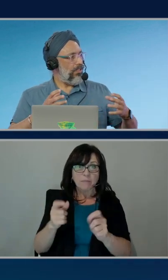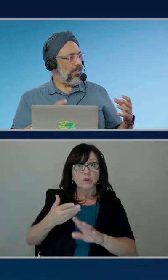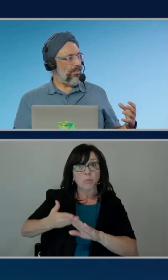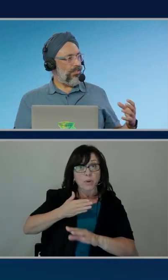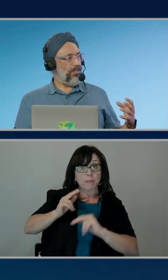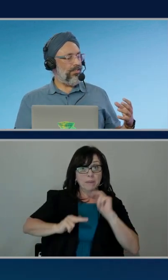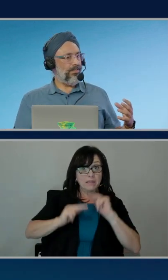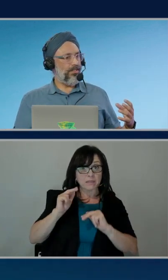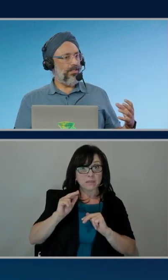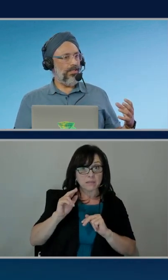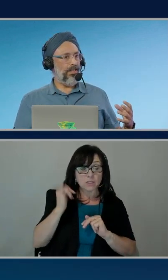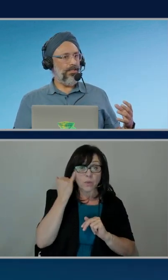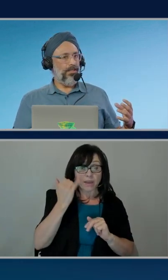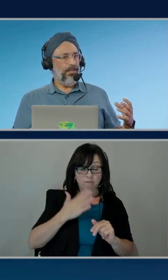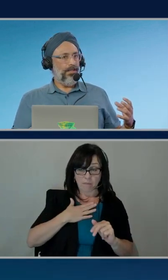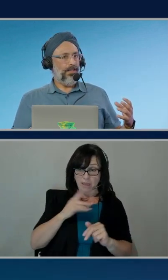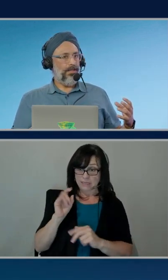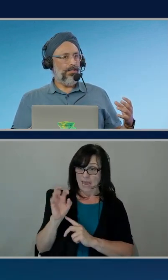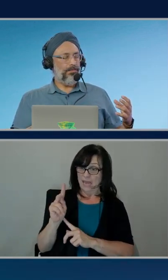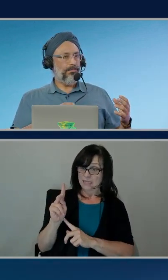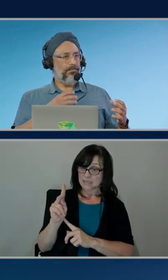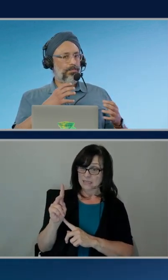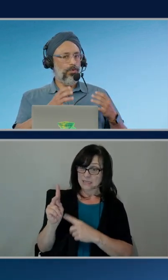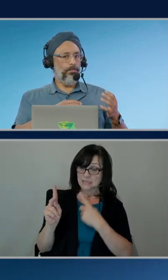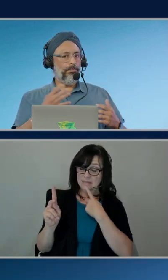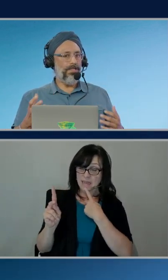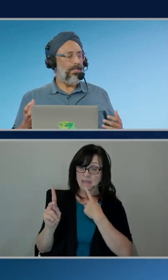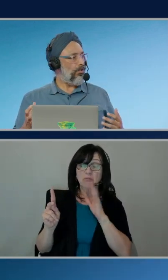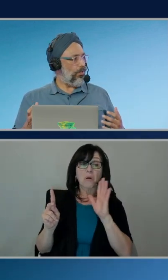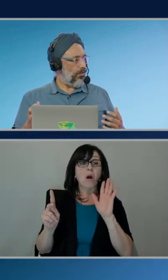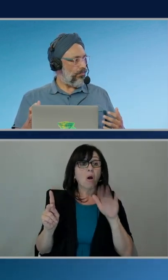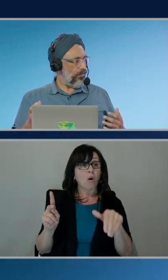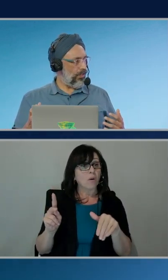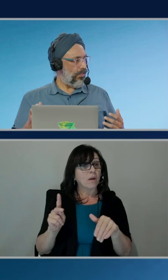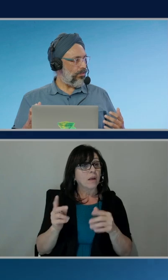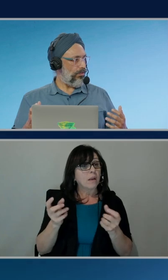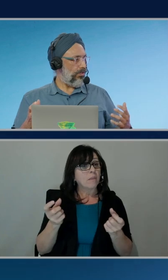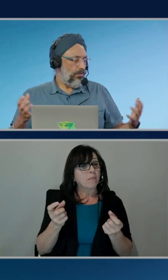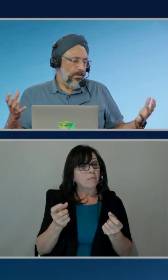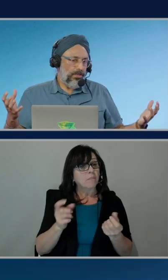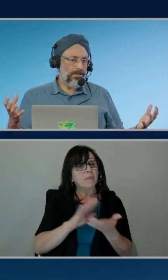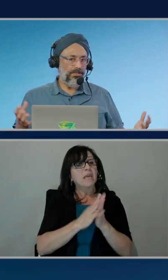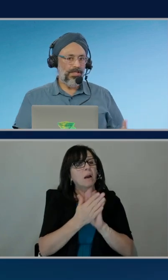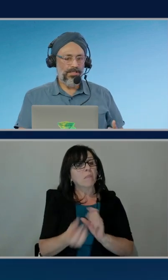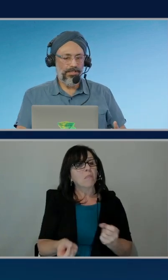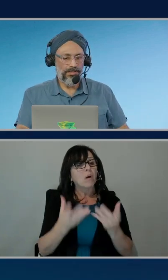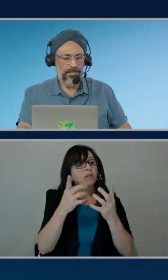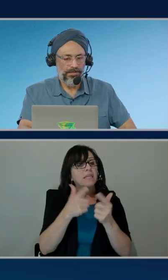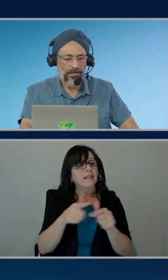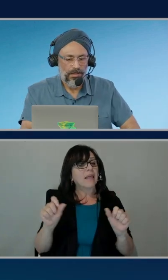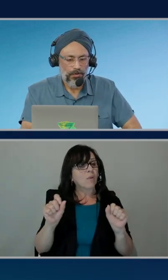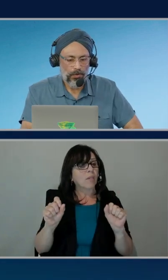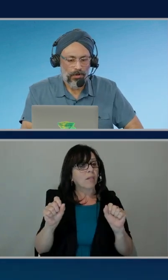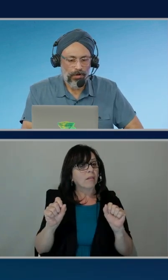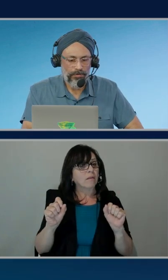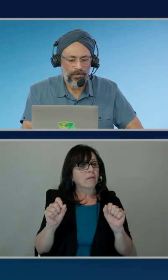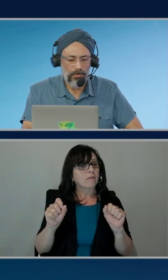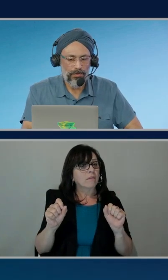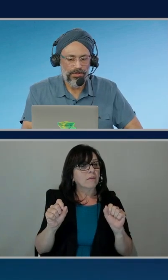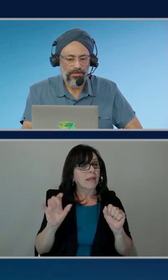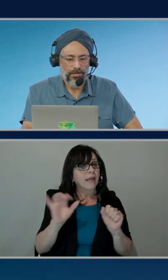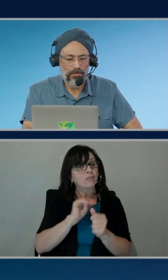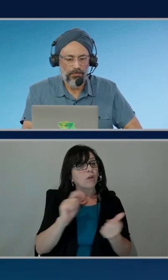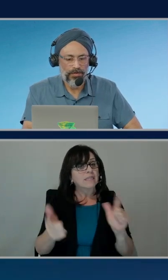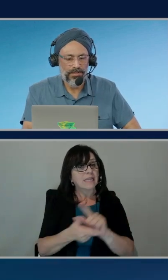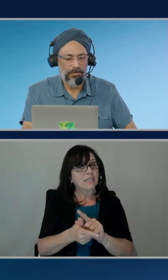if my task is, hey, to be multilingual, right? That's not just a translation task. So all I have to